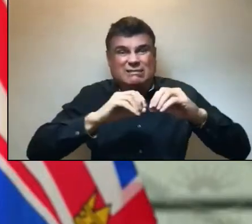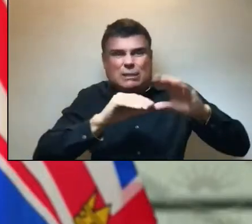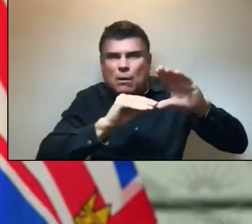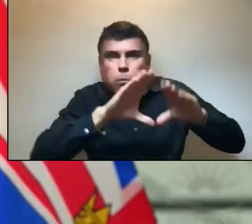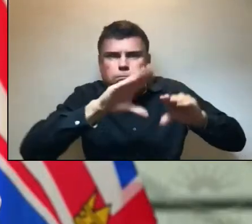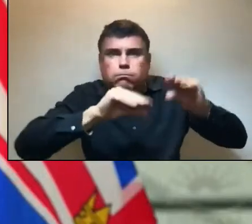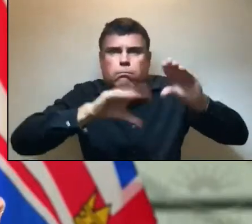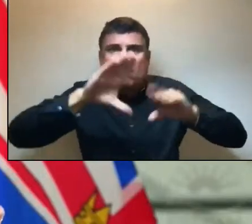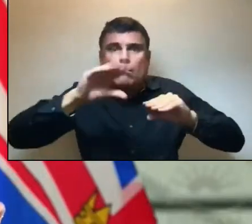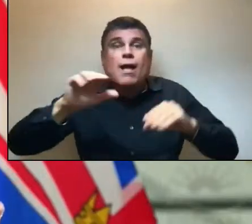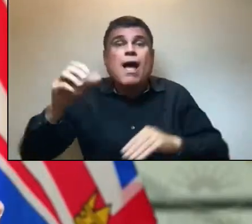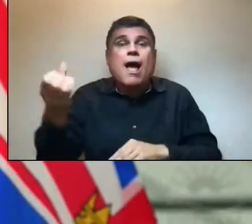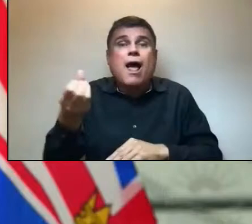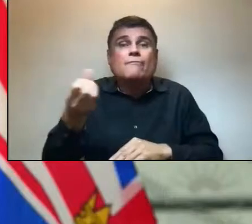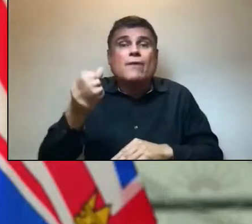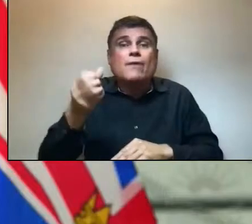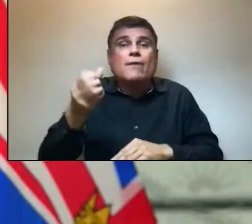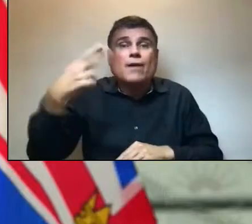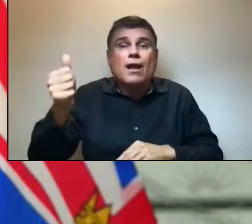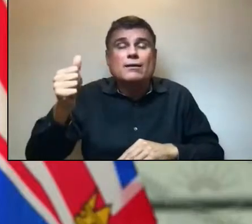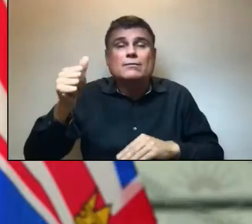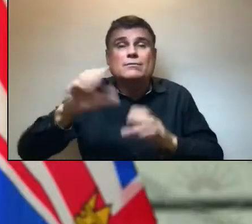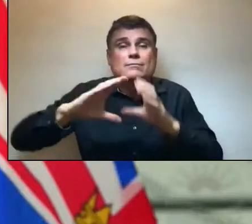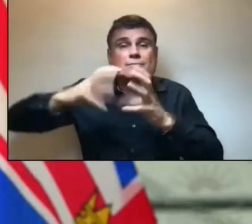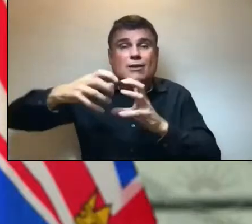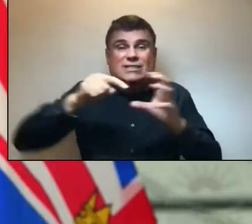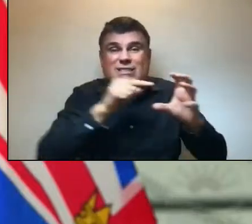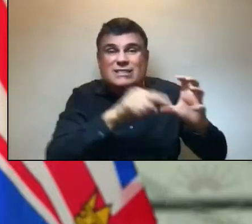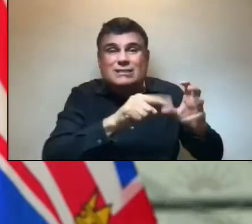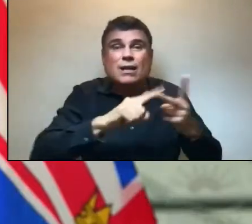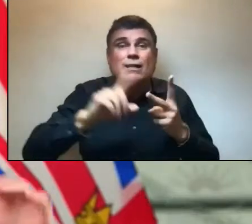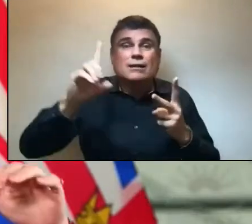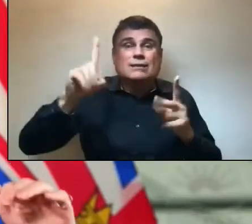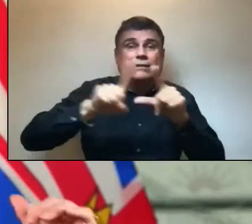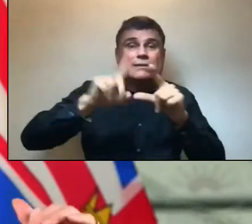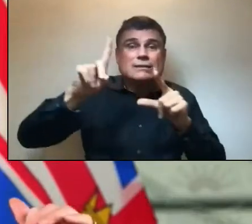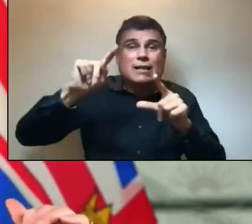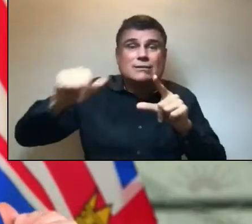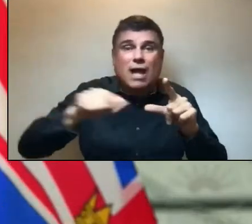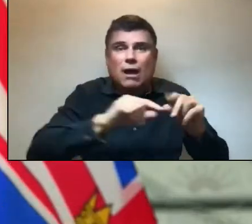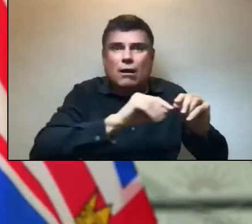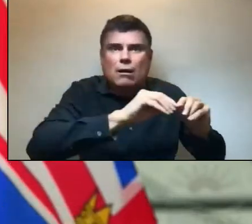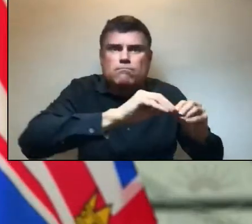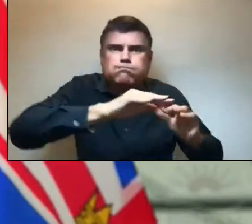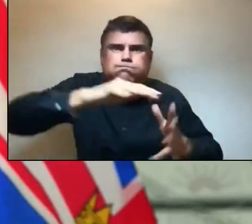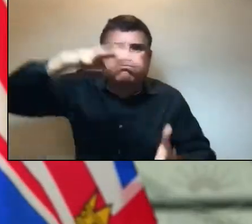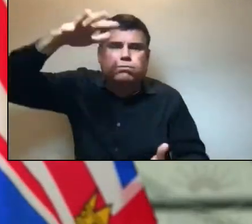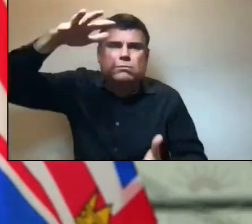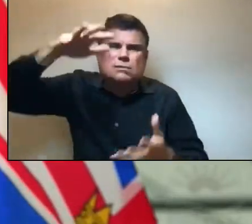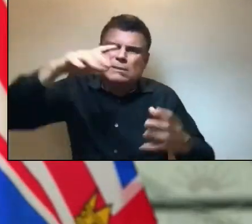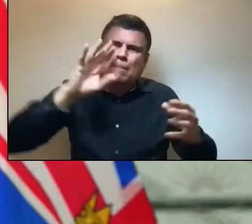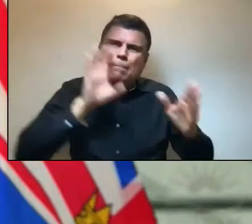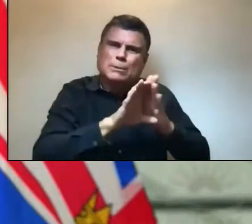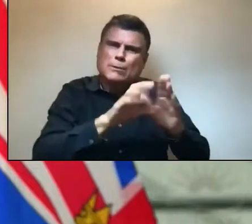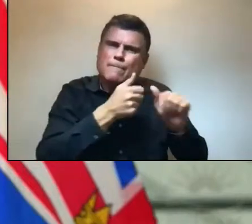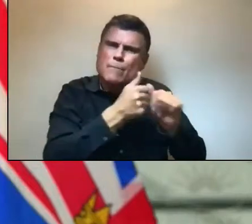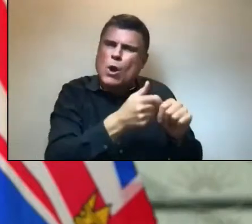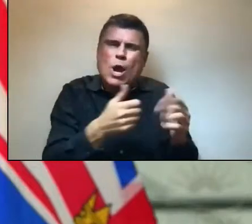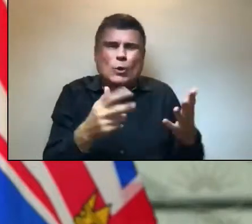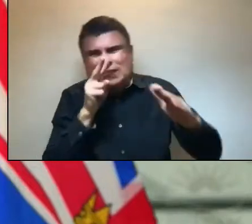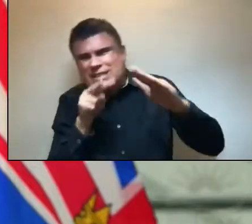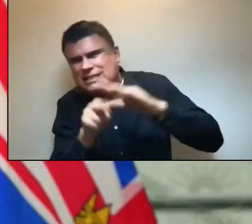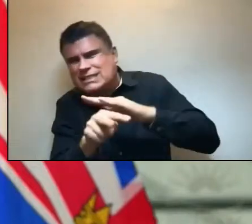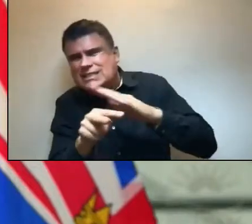little bit of delta that was in there for quite a long time. Then delta really took off as we controlled those other two. So it's hard